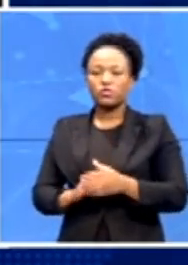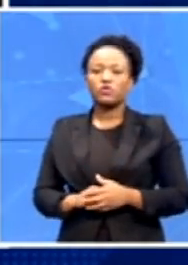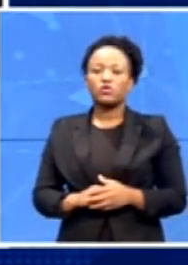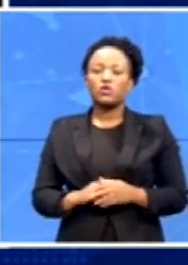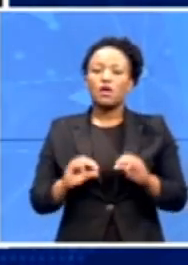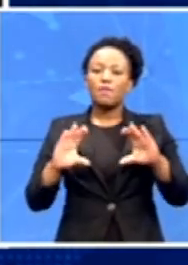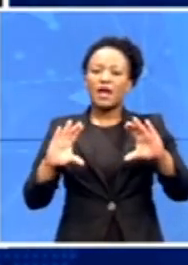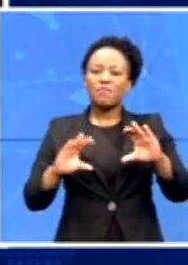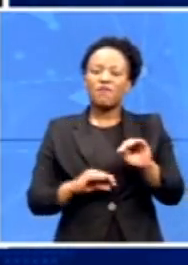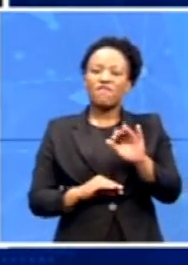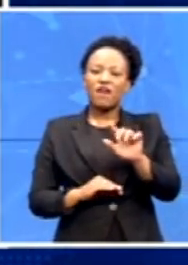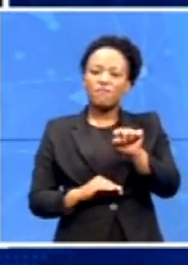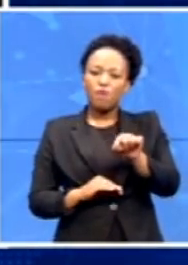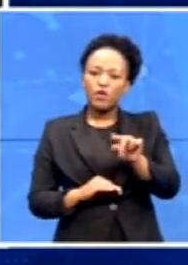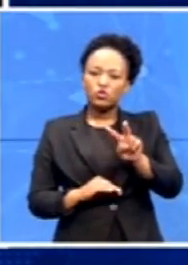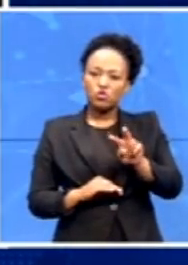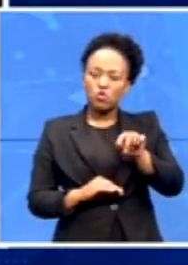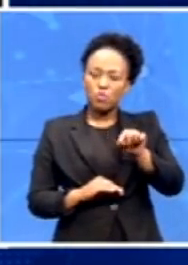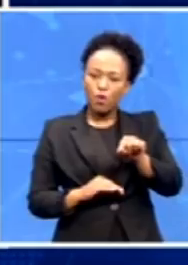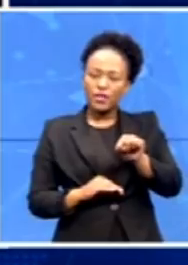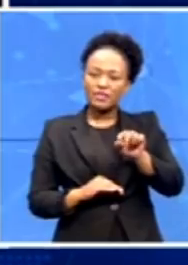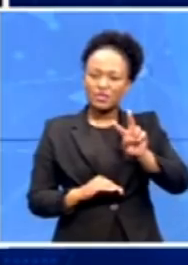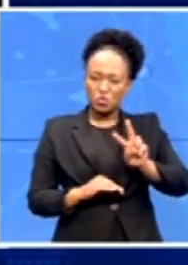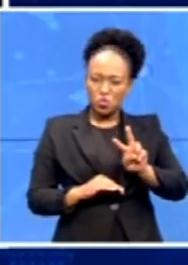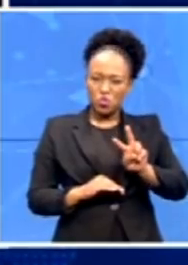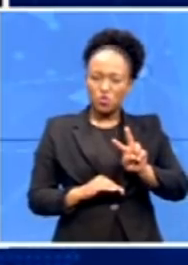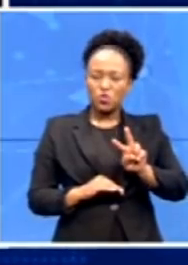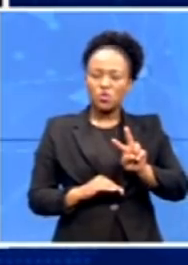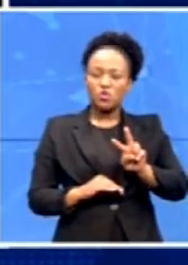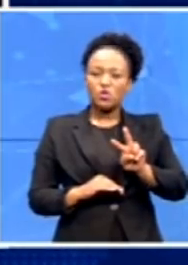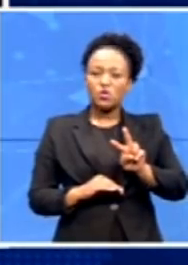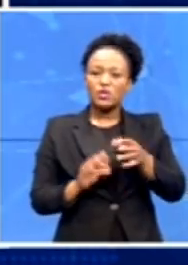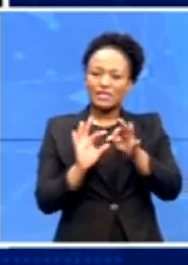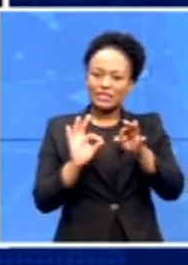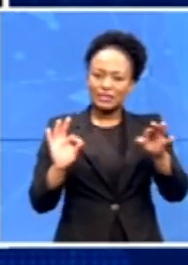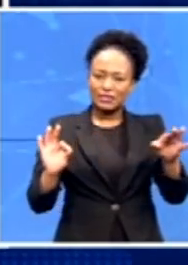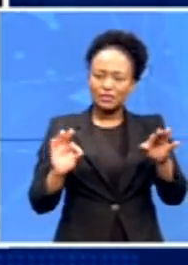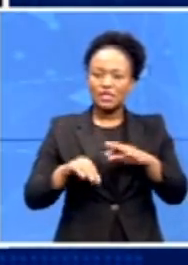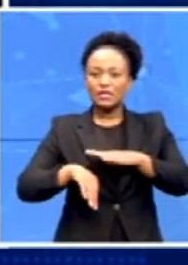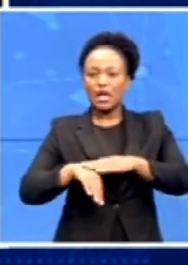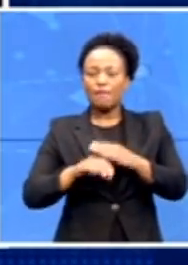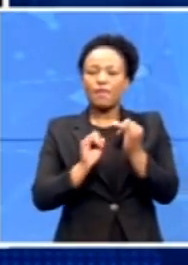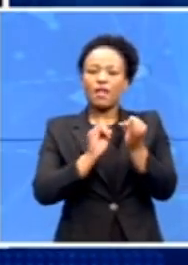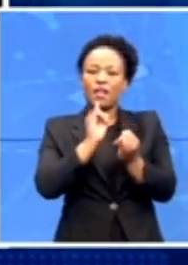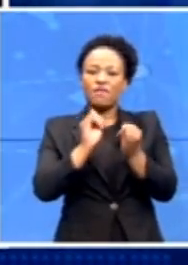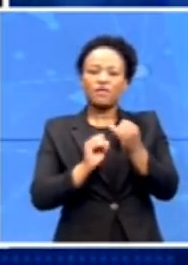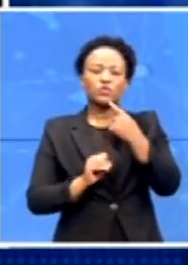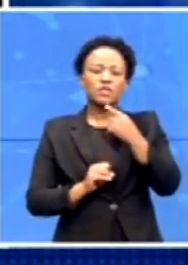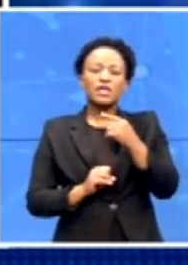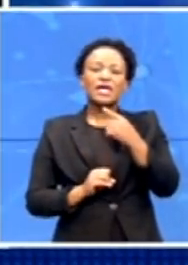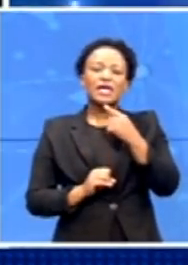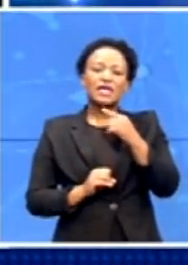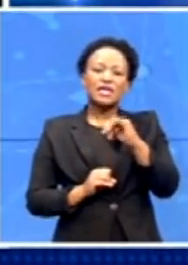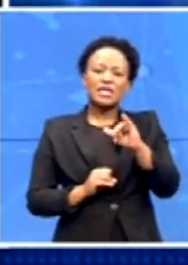the sentence commencing with line 11, commencing with it was based, is to be corrected